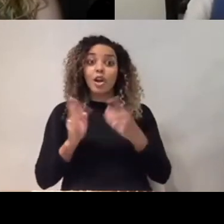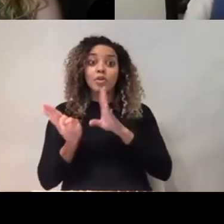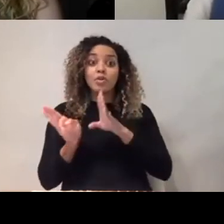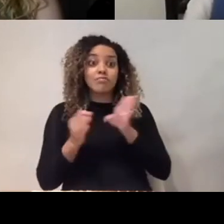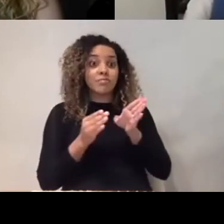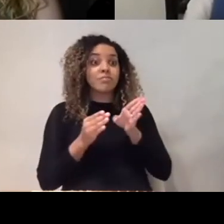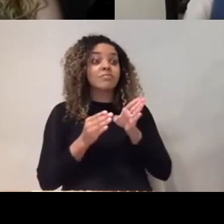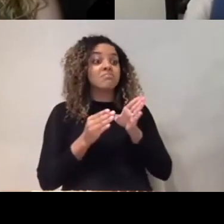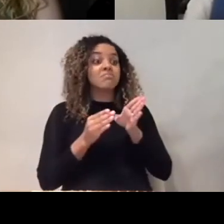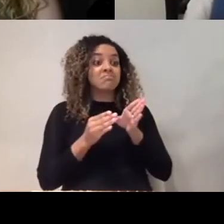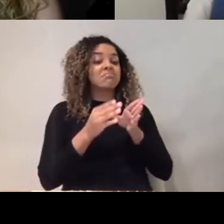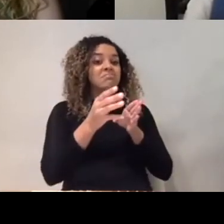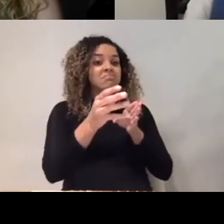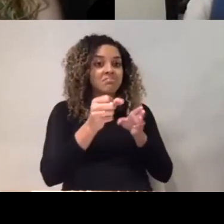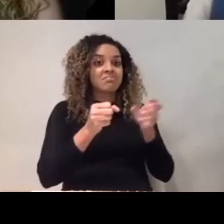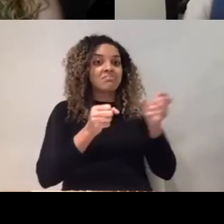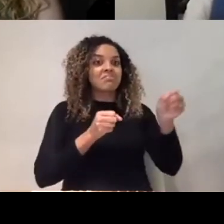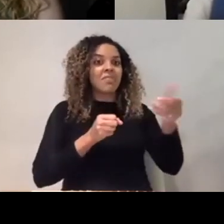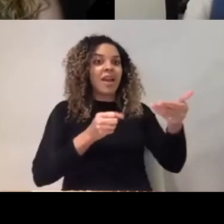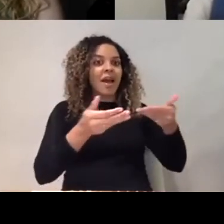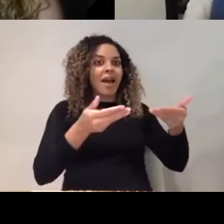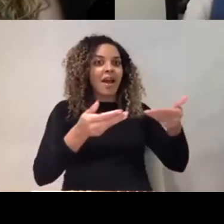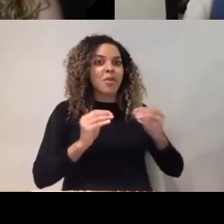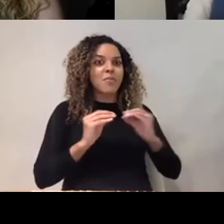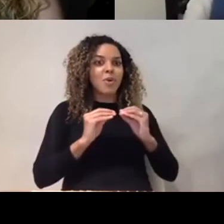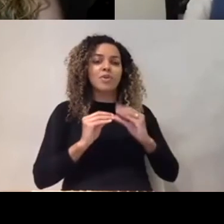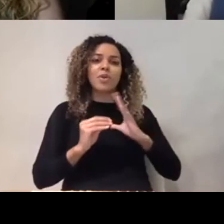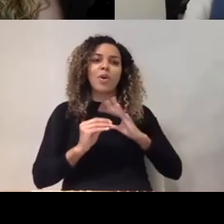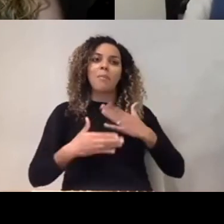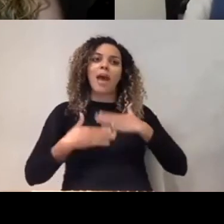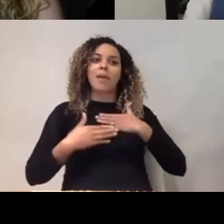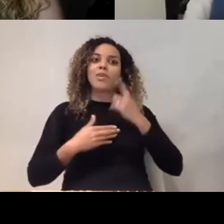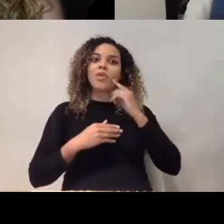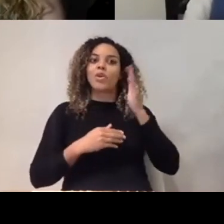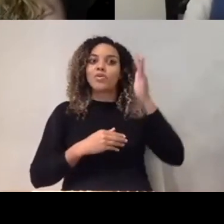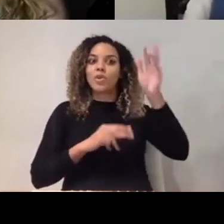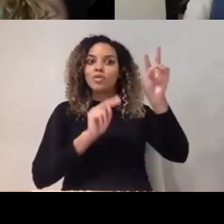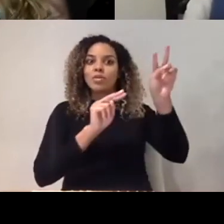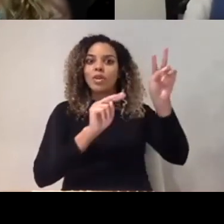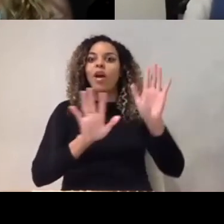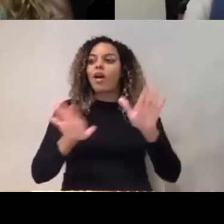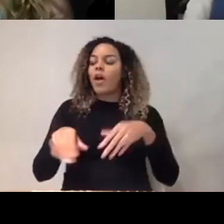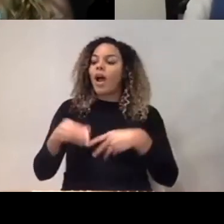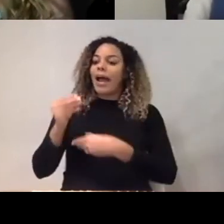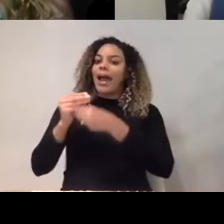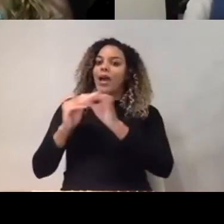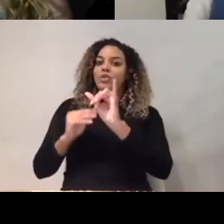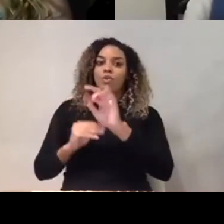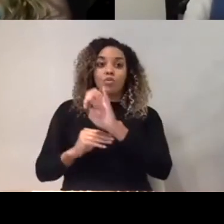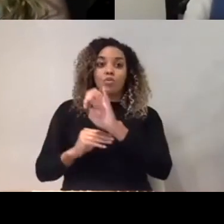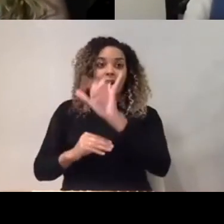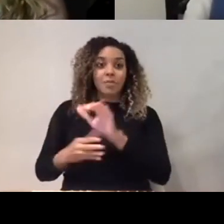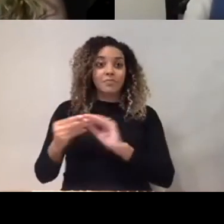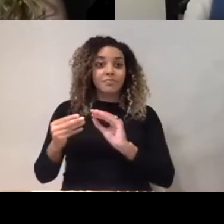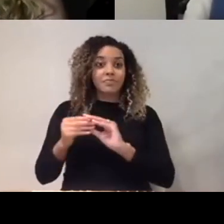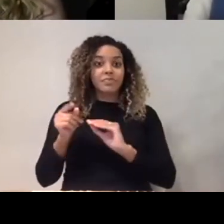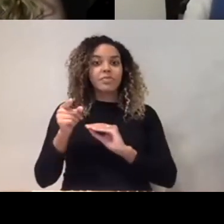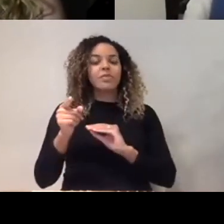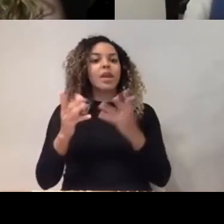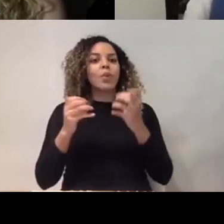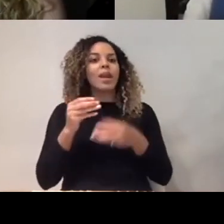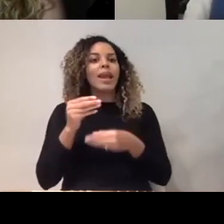really happy for the future. So And I just want I just wanted to say actually one thing to Steve's point from